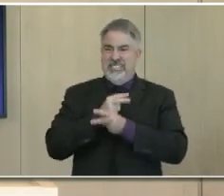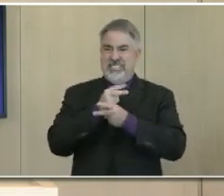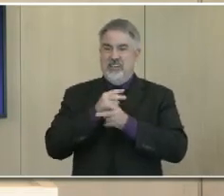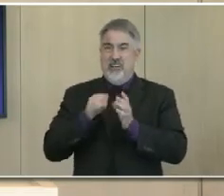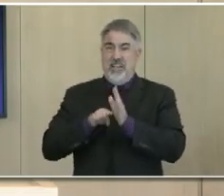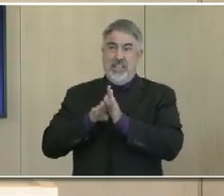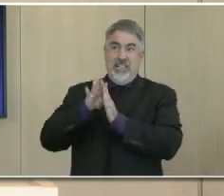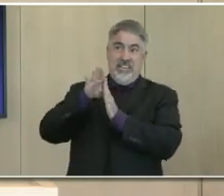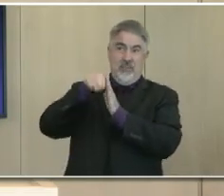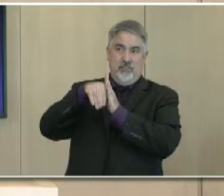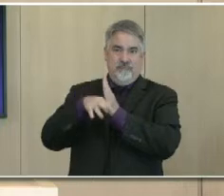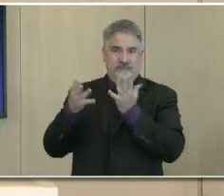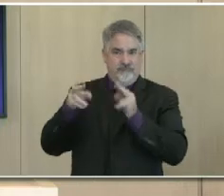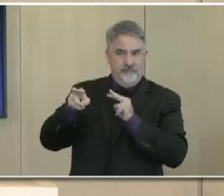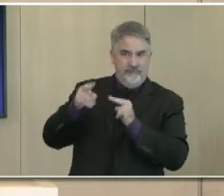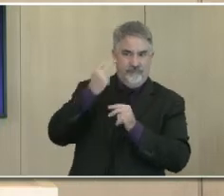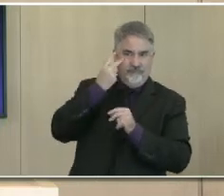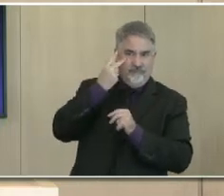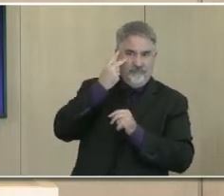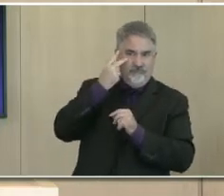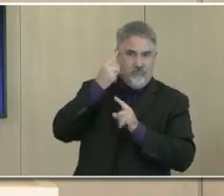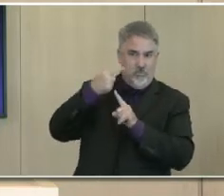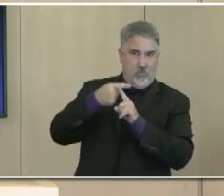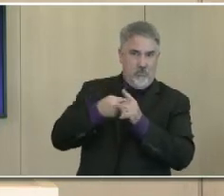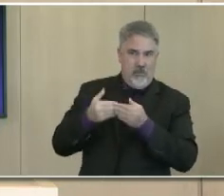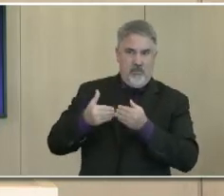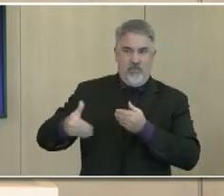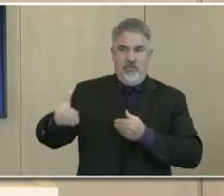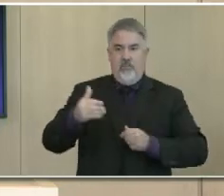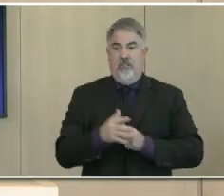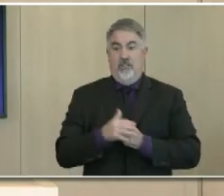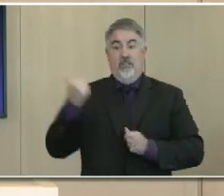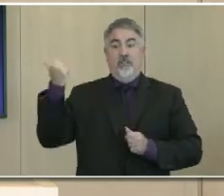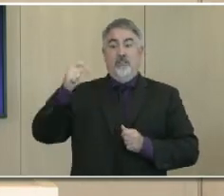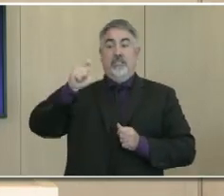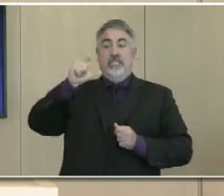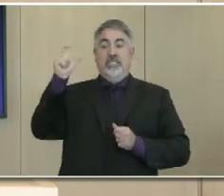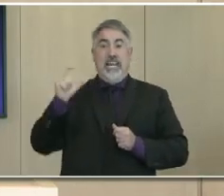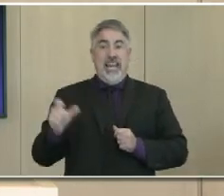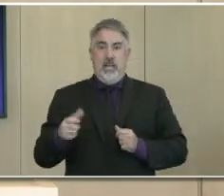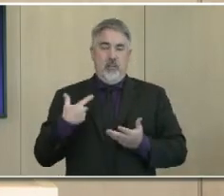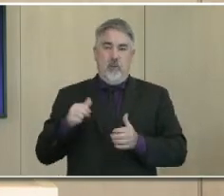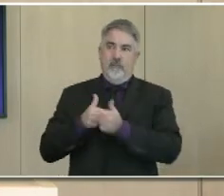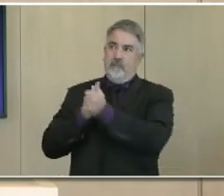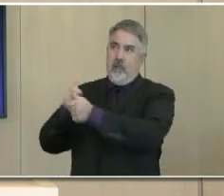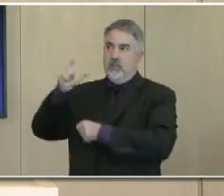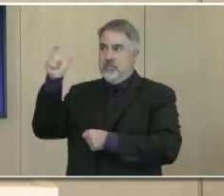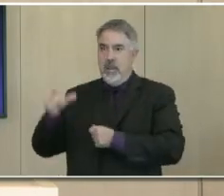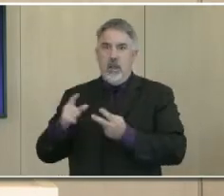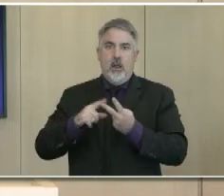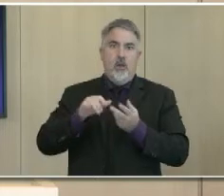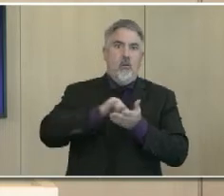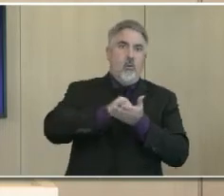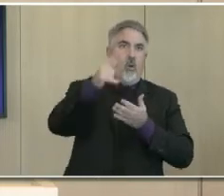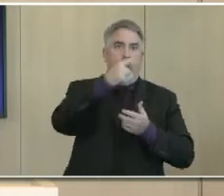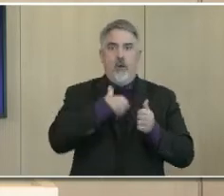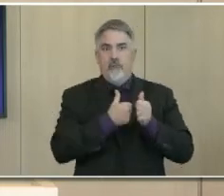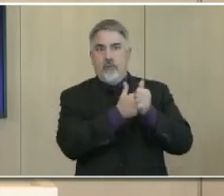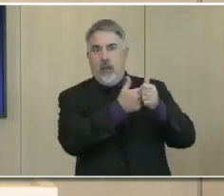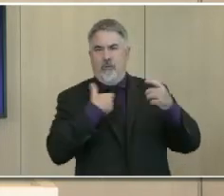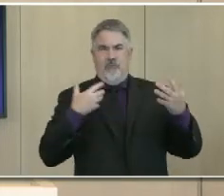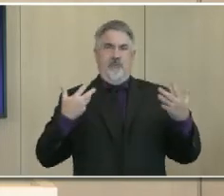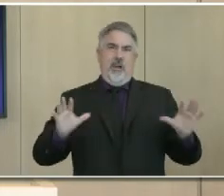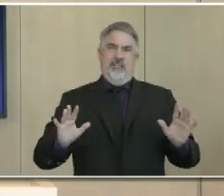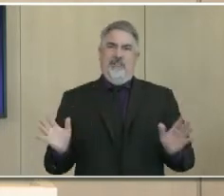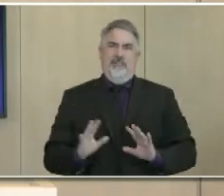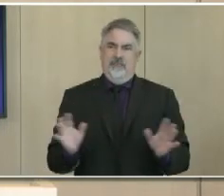like a jurisdiction like Italy or scenes we're seeing out of New York, or if we make it through under the capacity of our healthcare